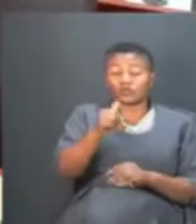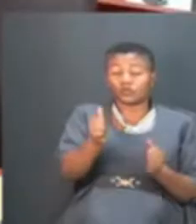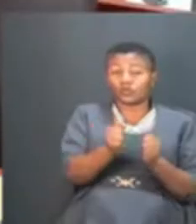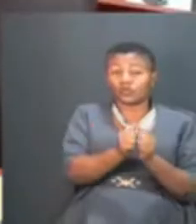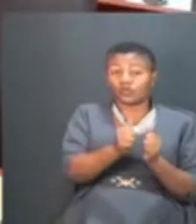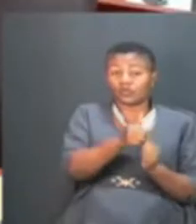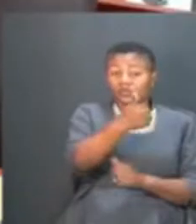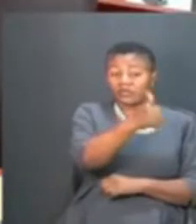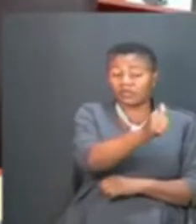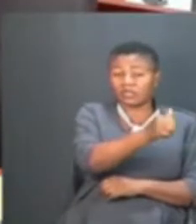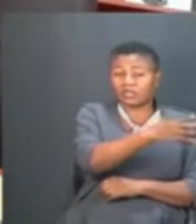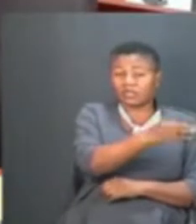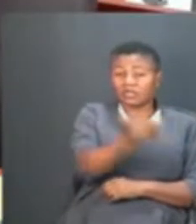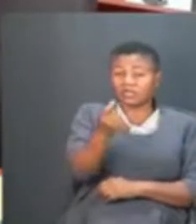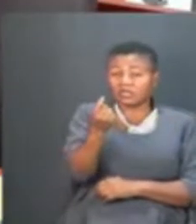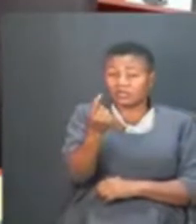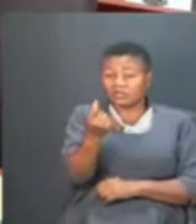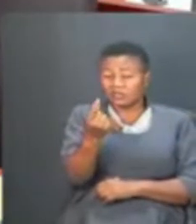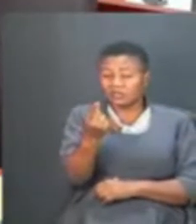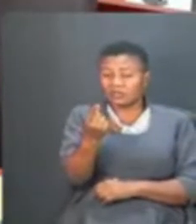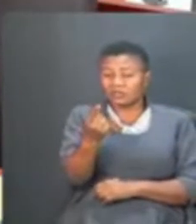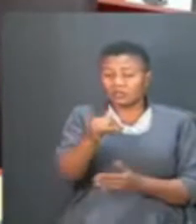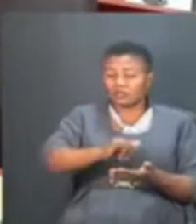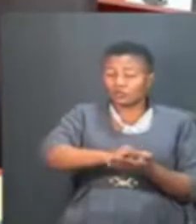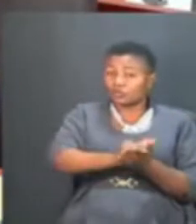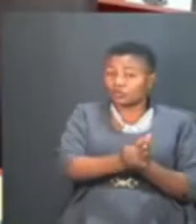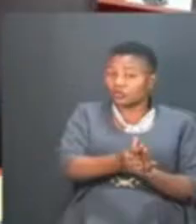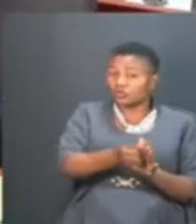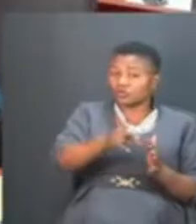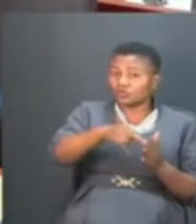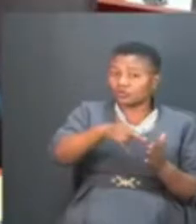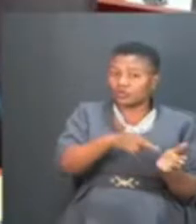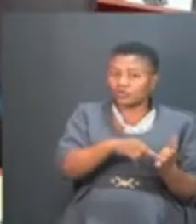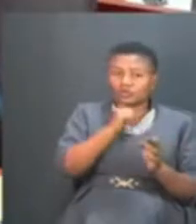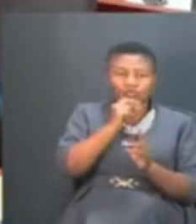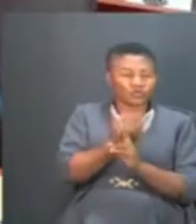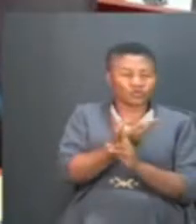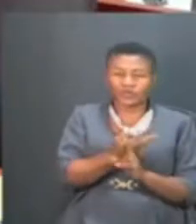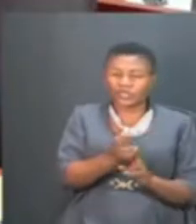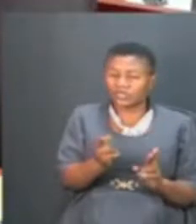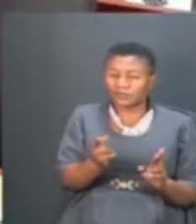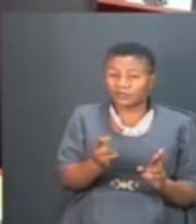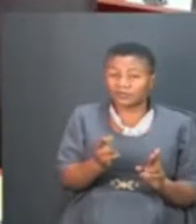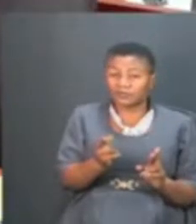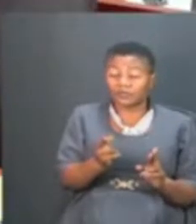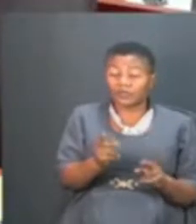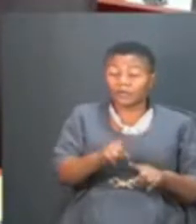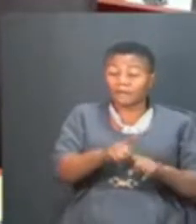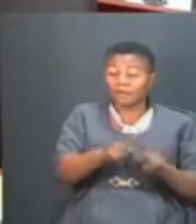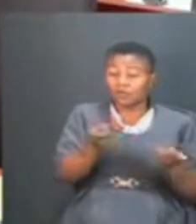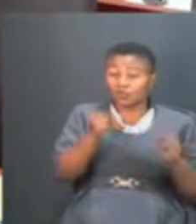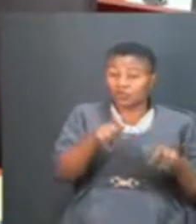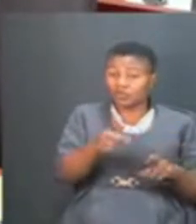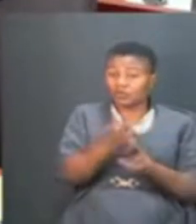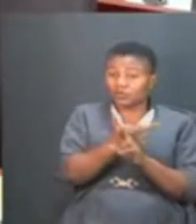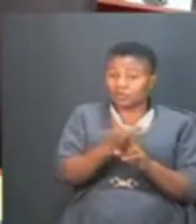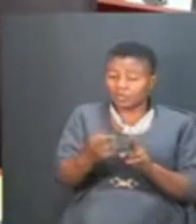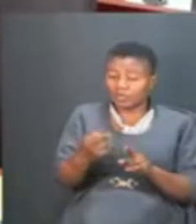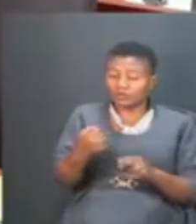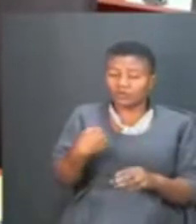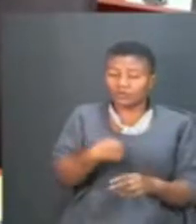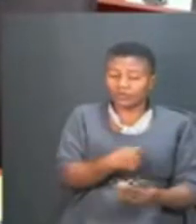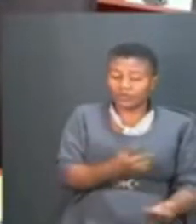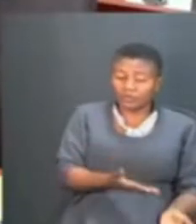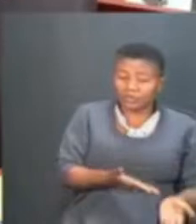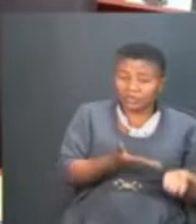that those reports are not ready. As soon as they are ready, Mr. Speaker, we'll lay them and then we can take them,